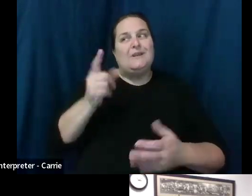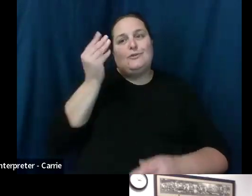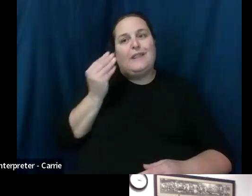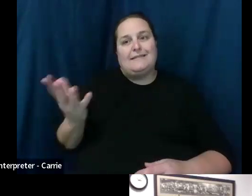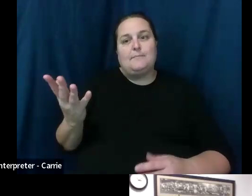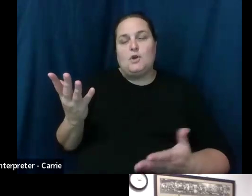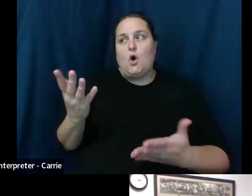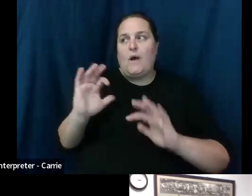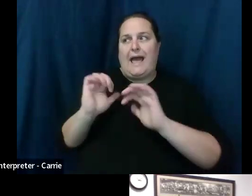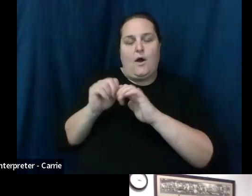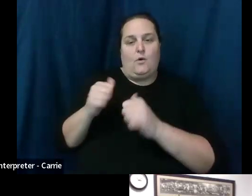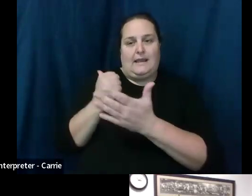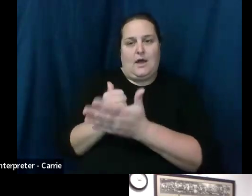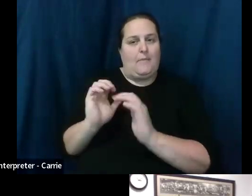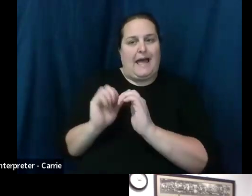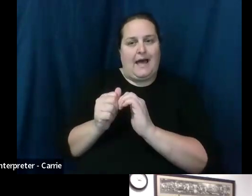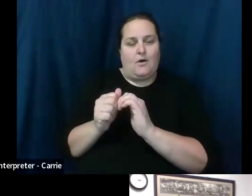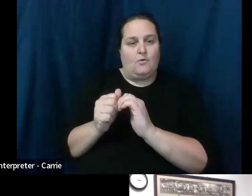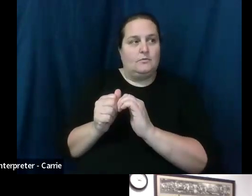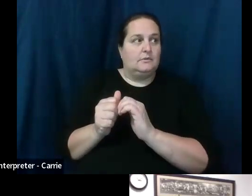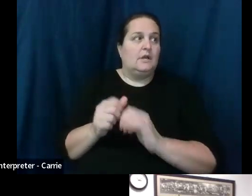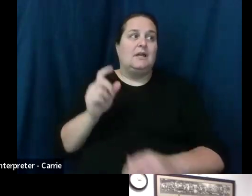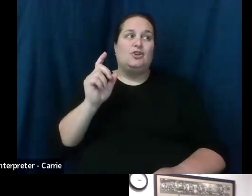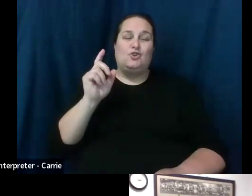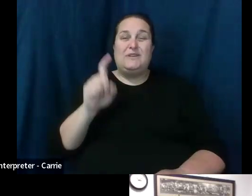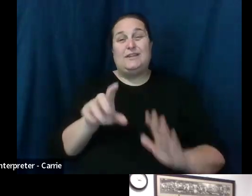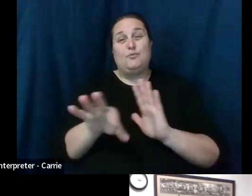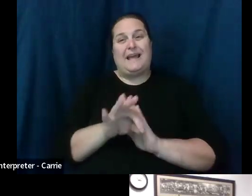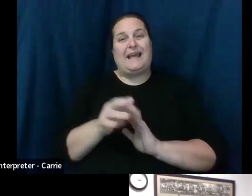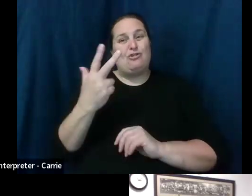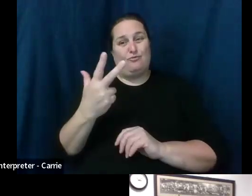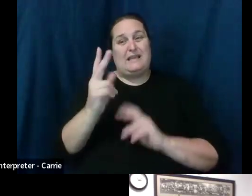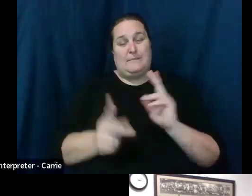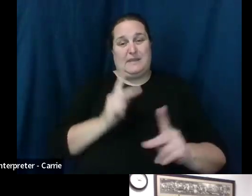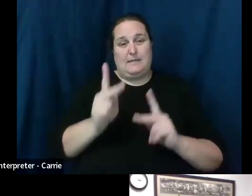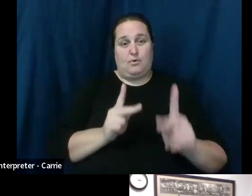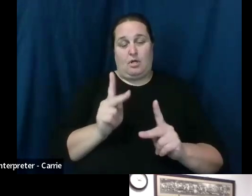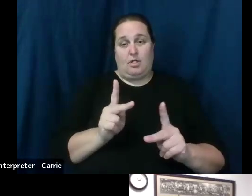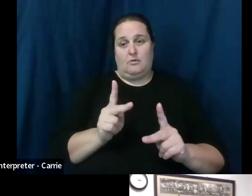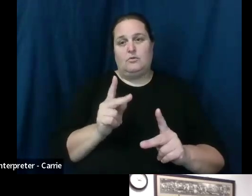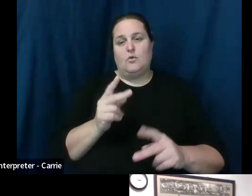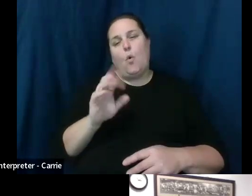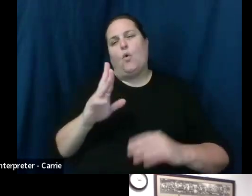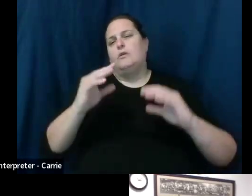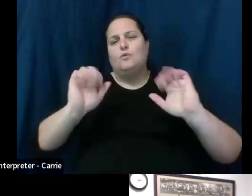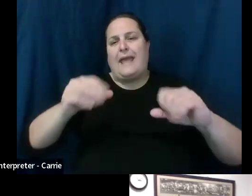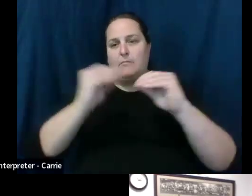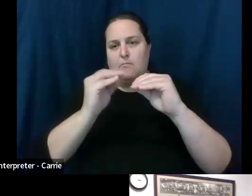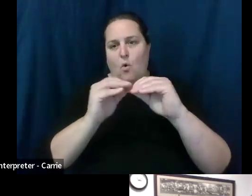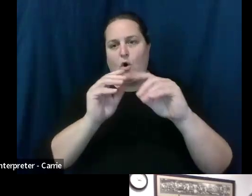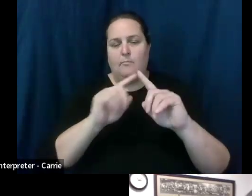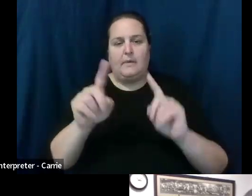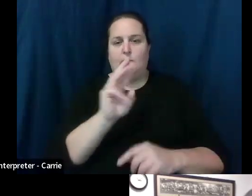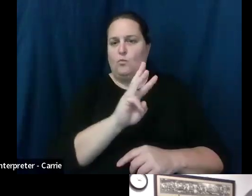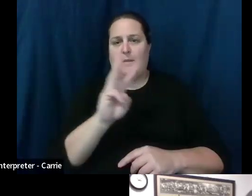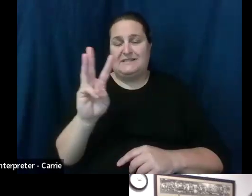help you. So you want to make sure that we have three. There's spaces for three on the website. But if you have a fourth